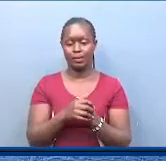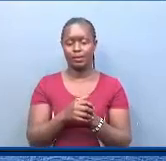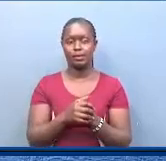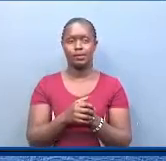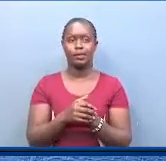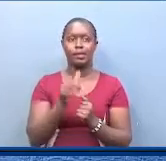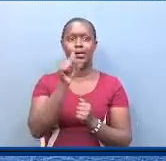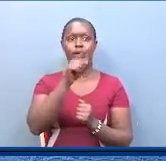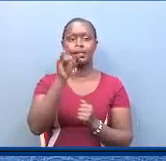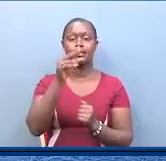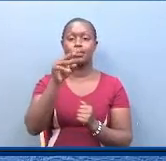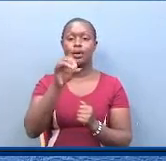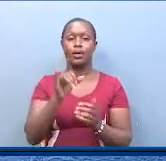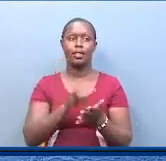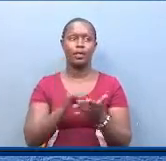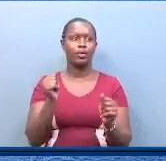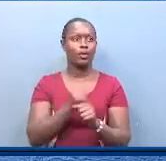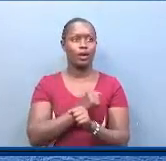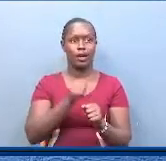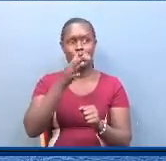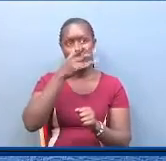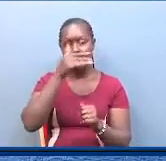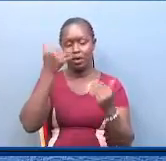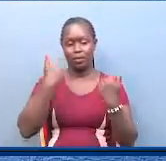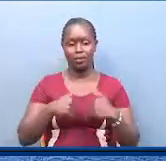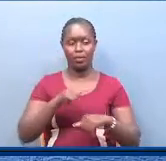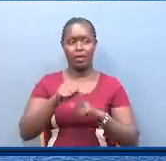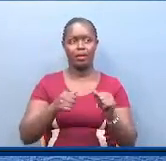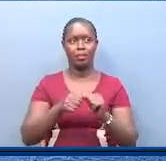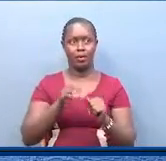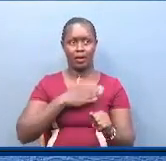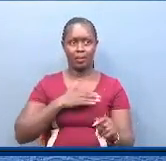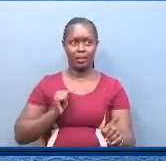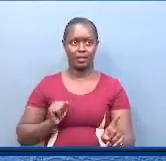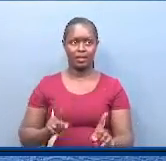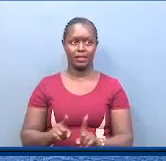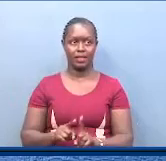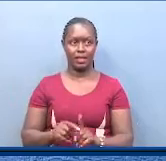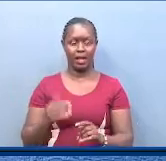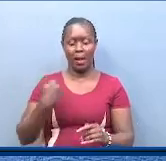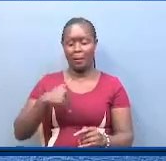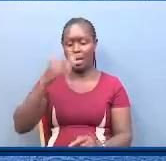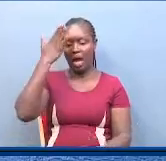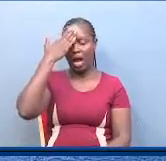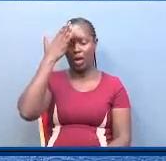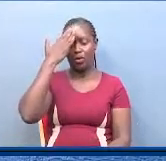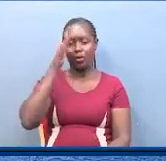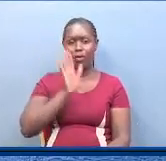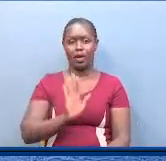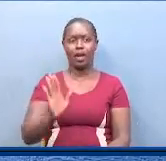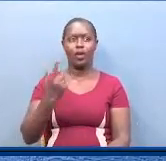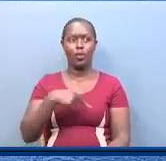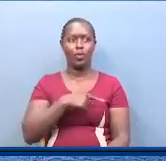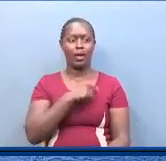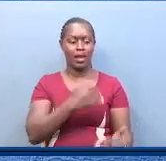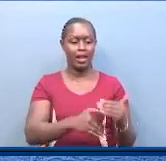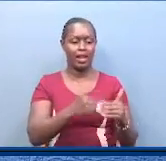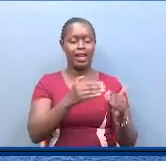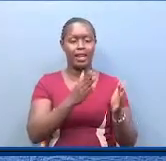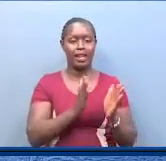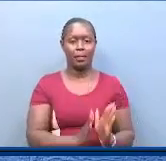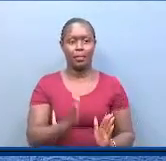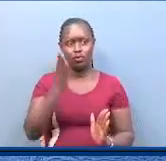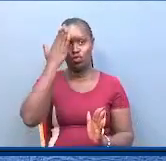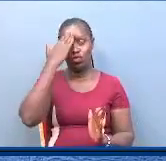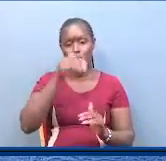we are telling Azimio, you can't lie to me about my sister. I know my sister inside out. And Martha Karua, we are neighbors. We know inside out.